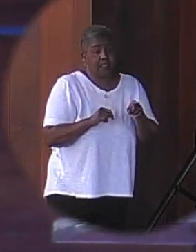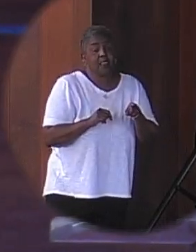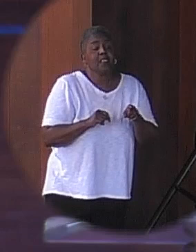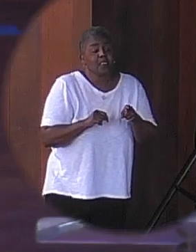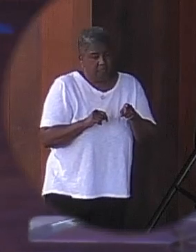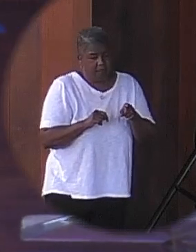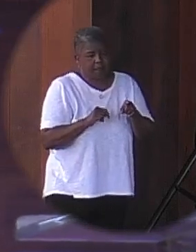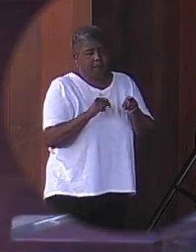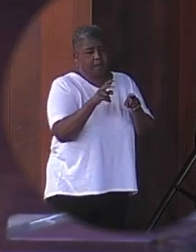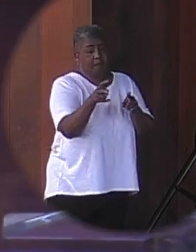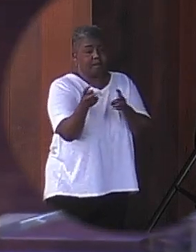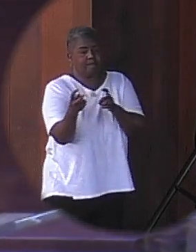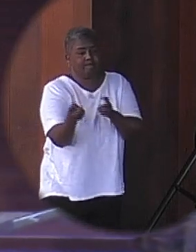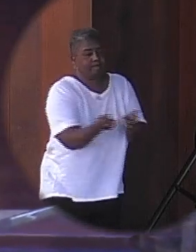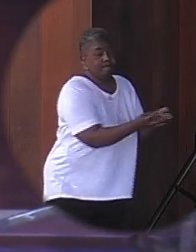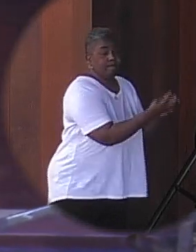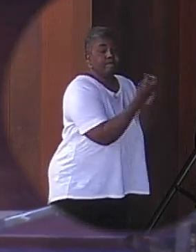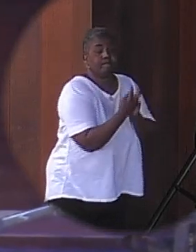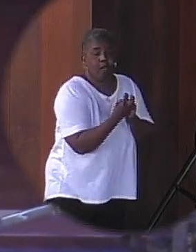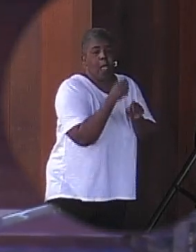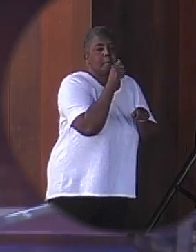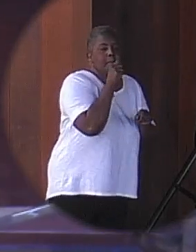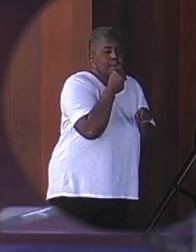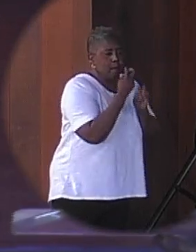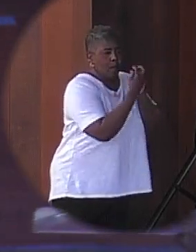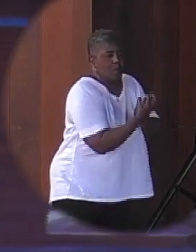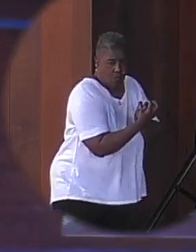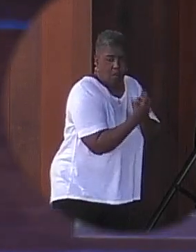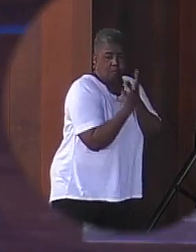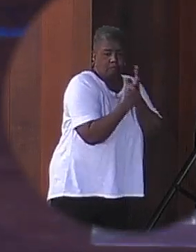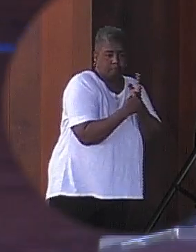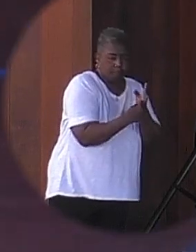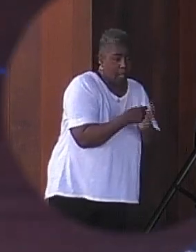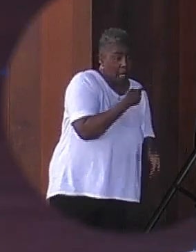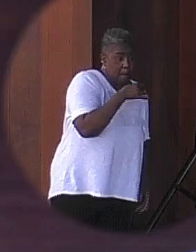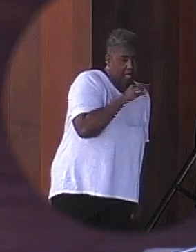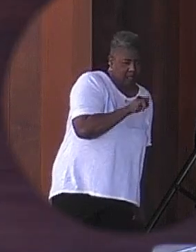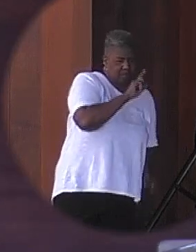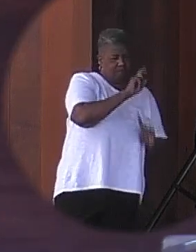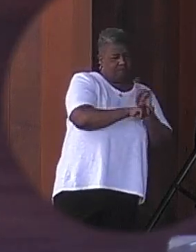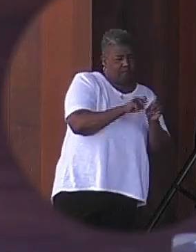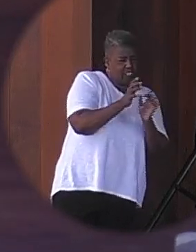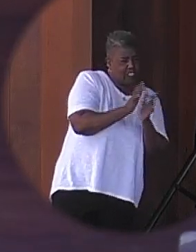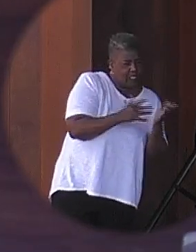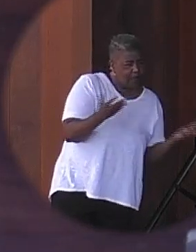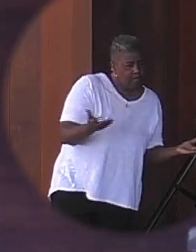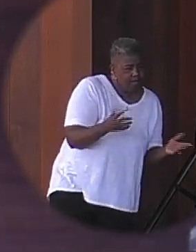Jews and into the palace. And while they're sitting there, Pilate asked Jesus a